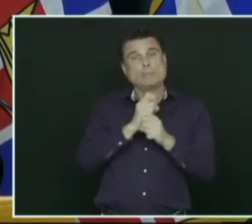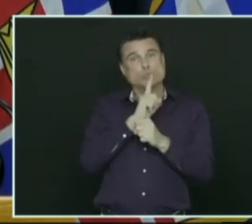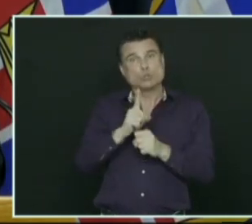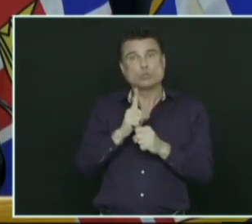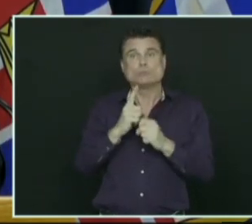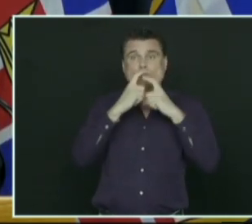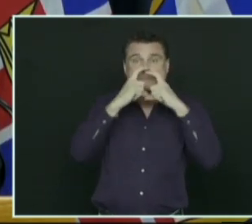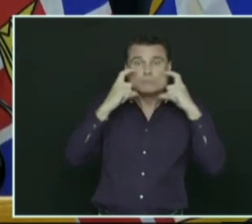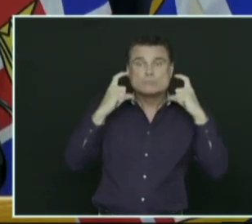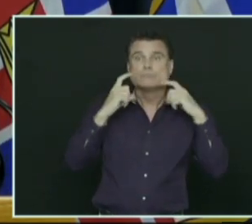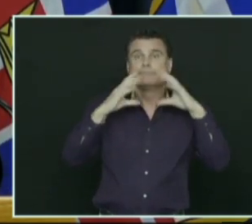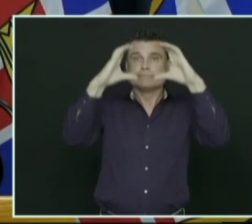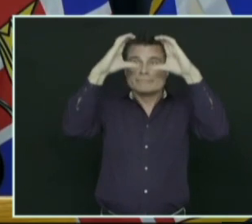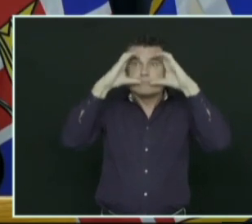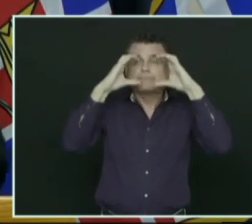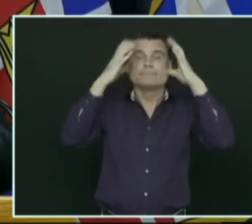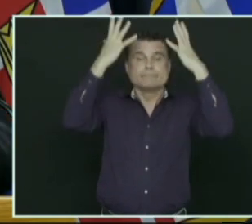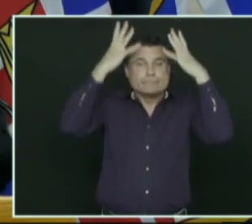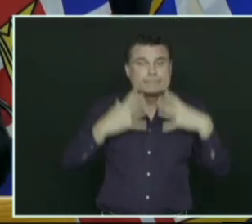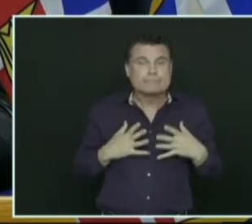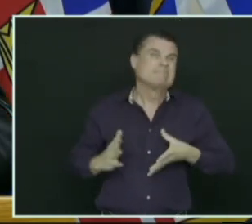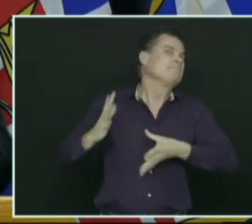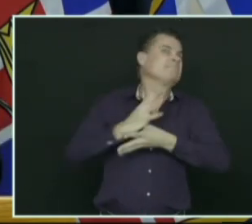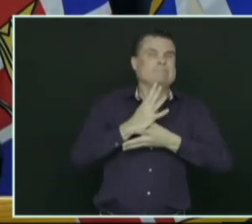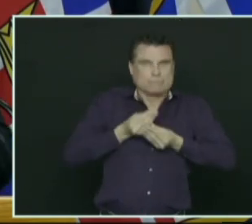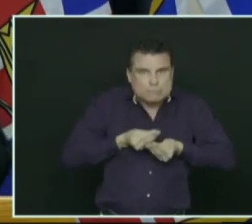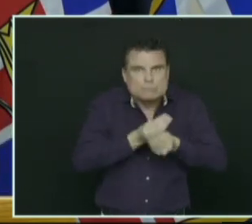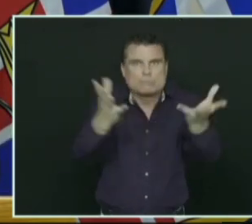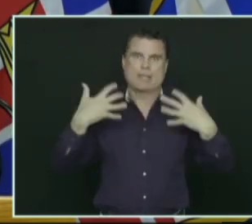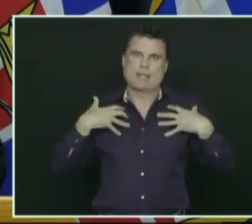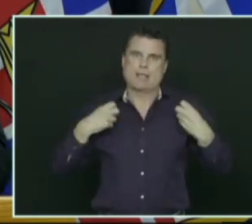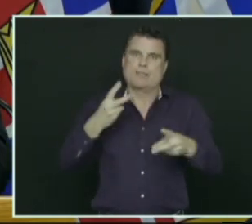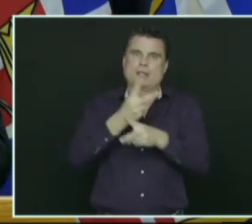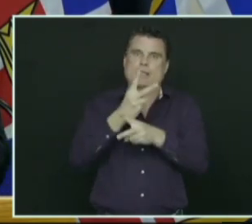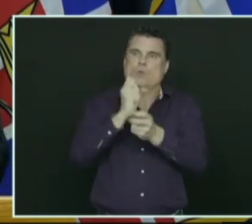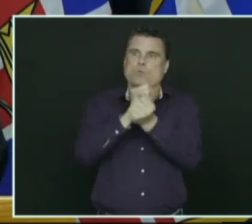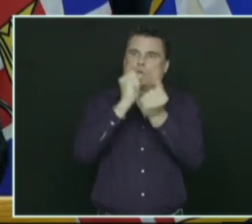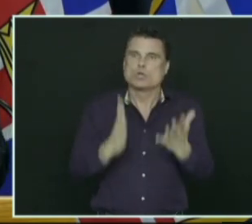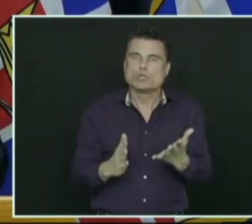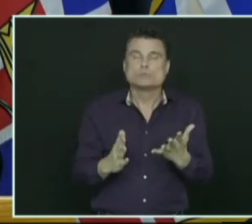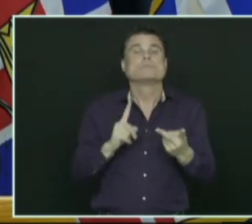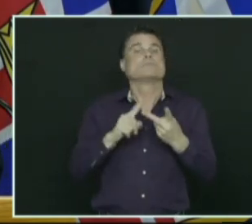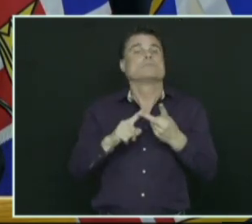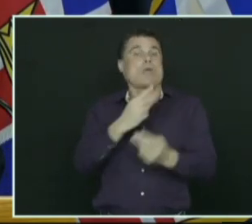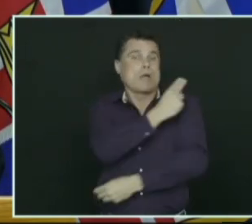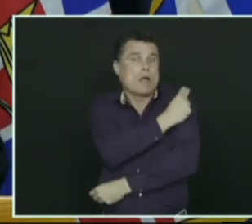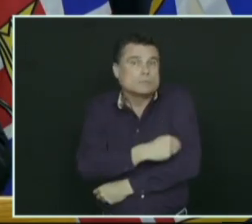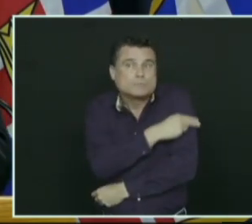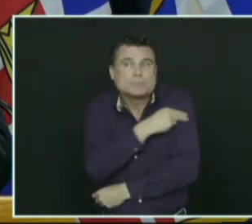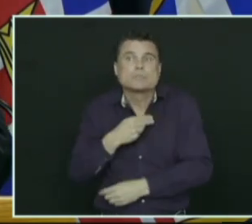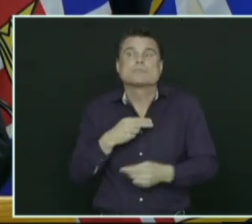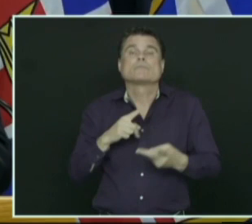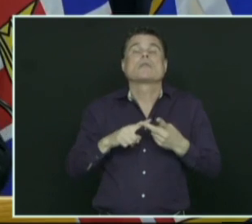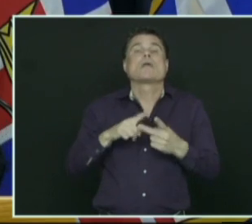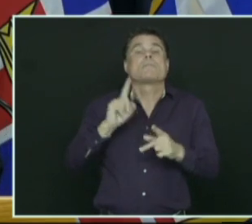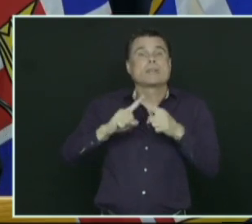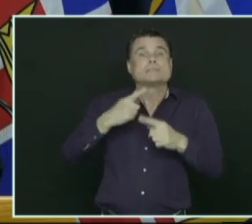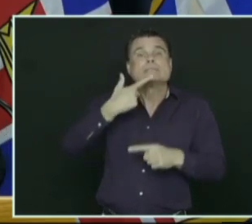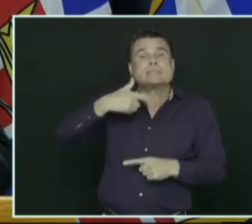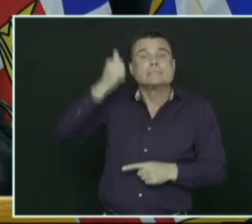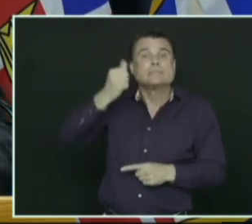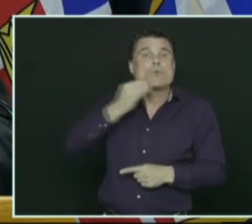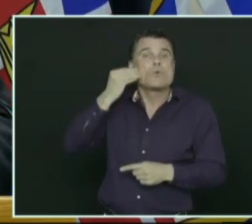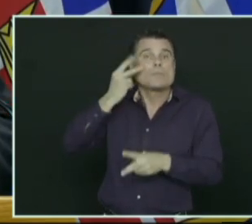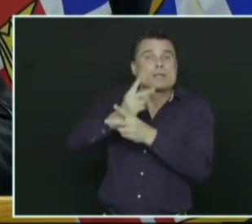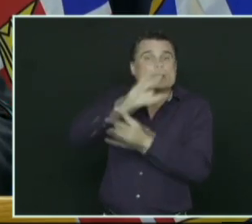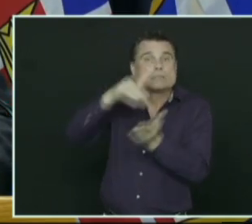their self-isolation plan at their place, at their home, or their place of residence, or get assistance through receiving